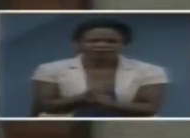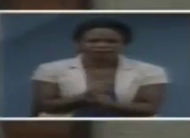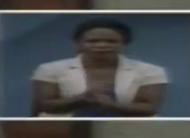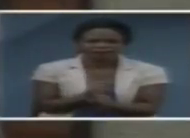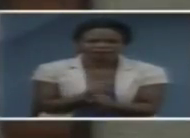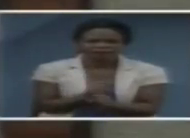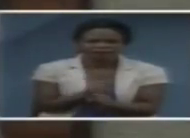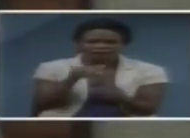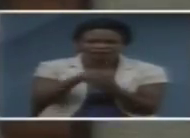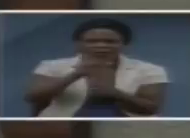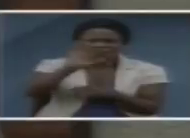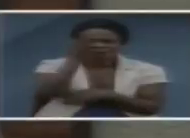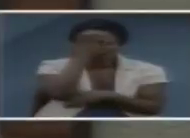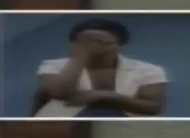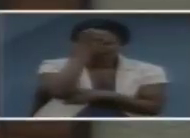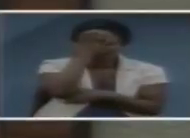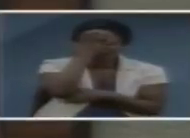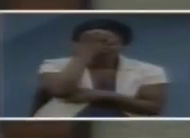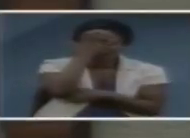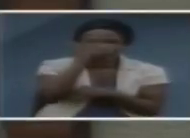as in your presence,